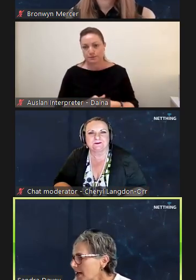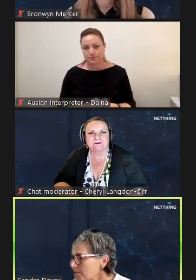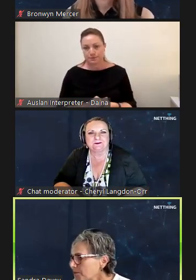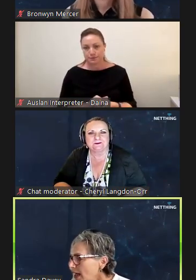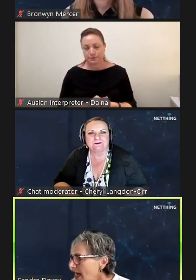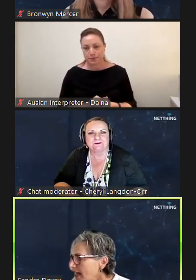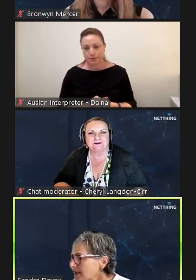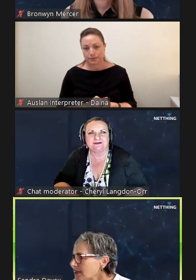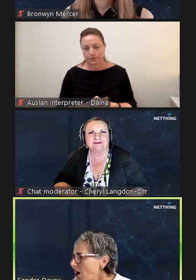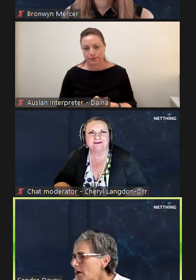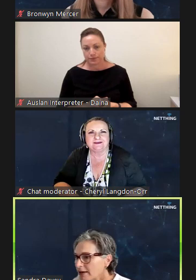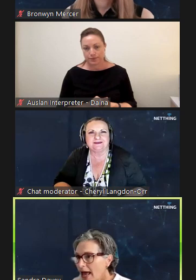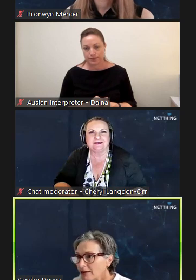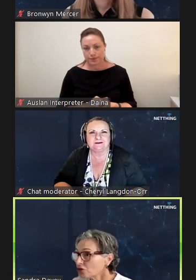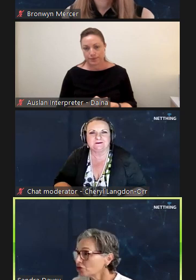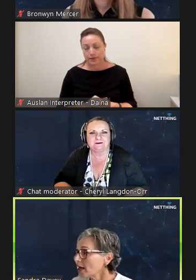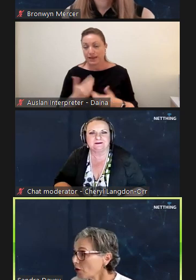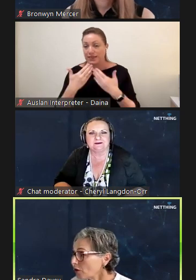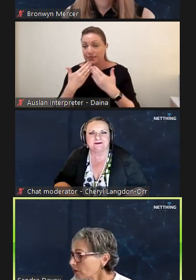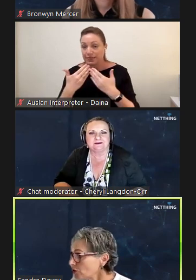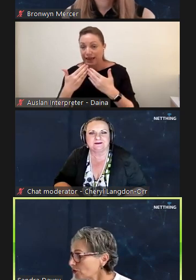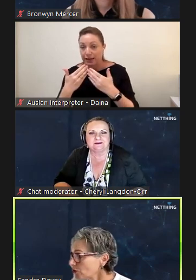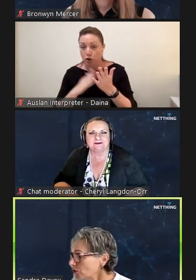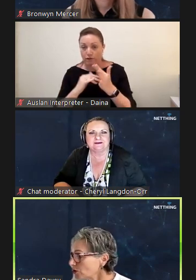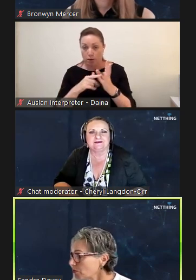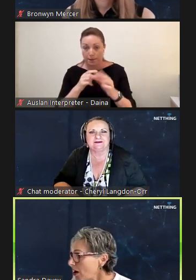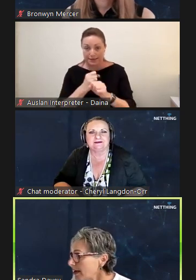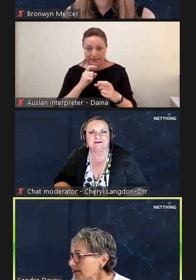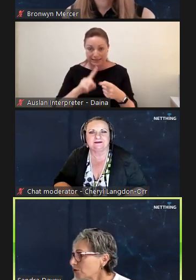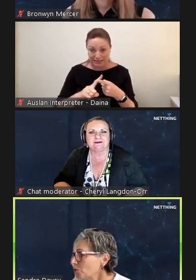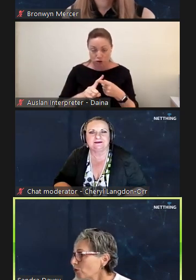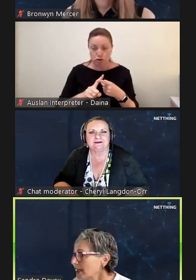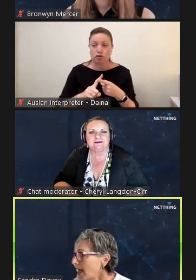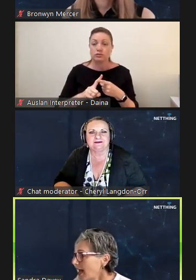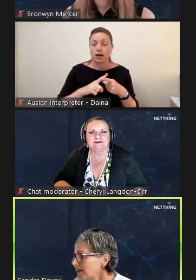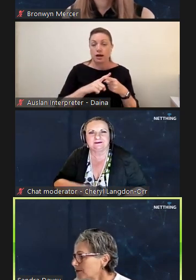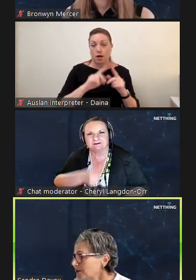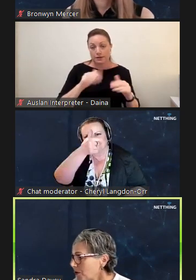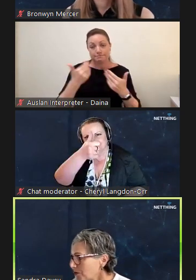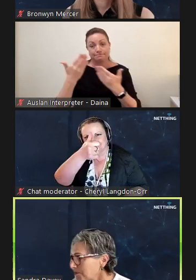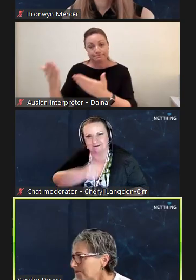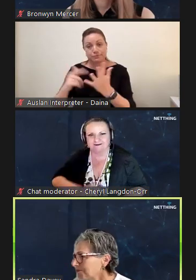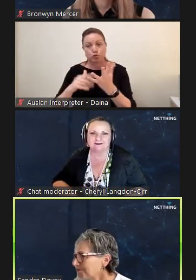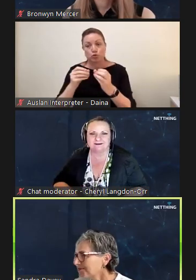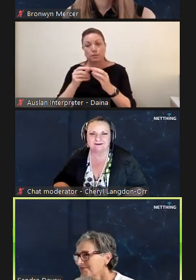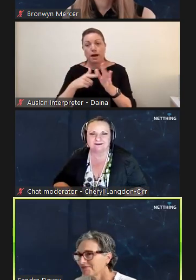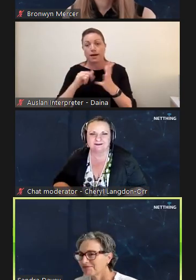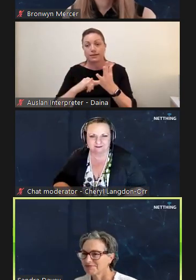message. And I might hand straight over to Tobias. Good morning and welcome.